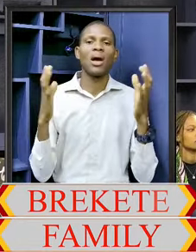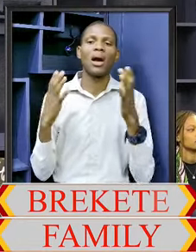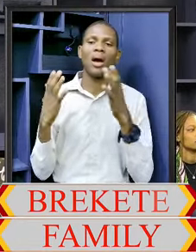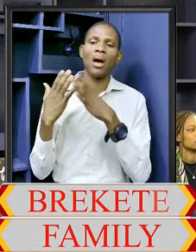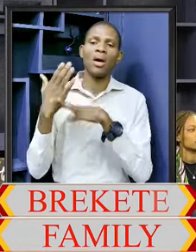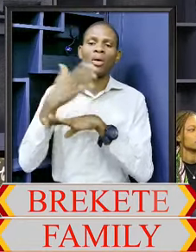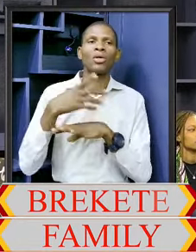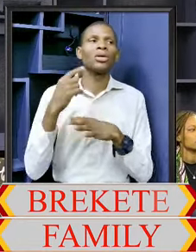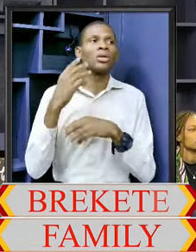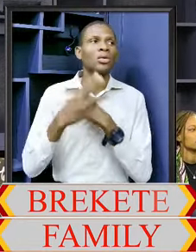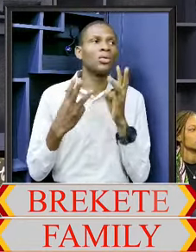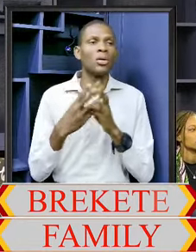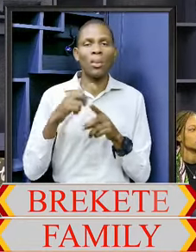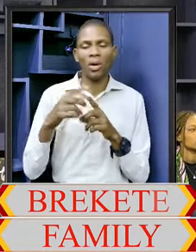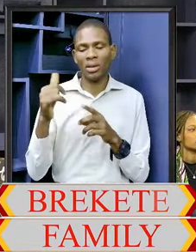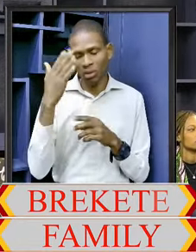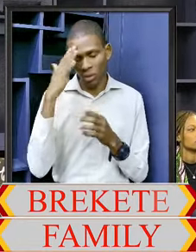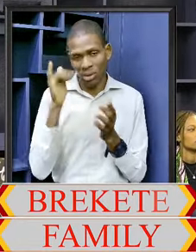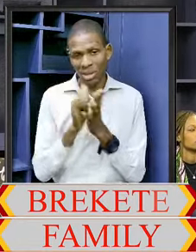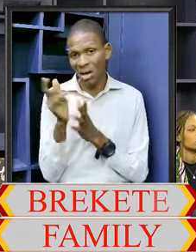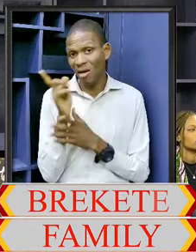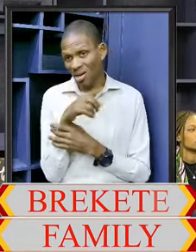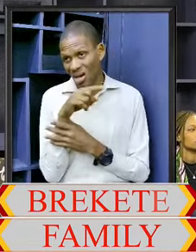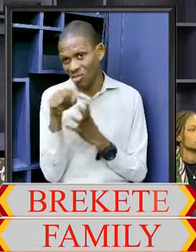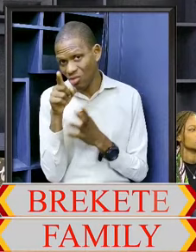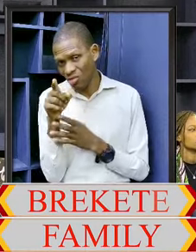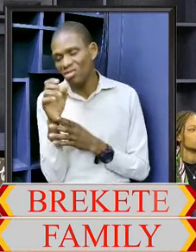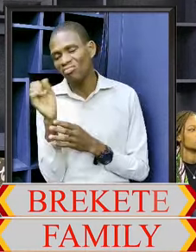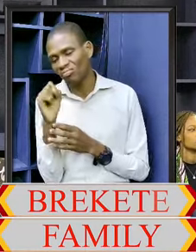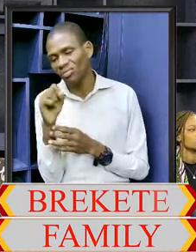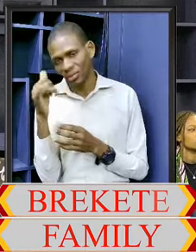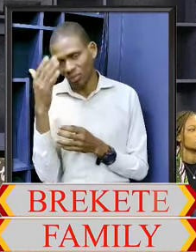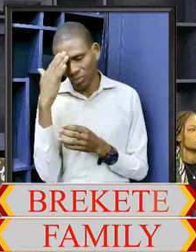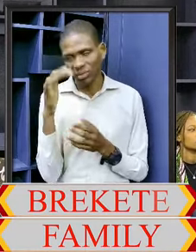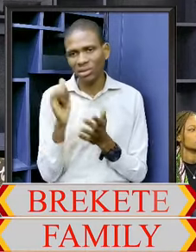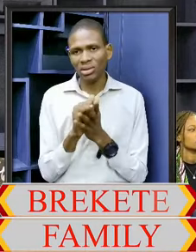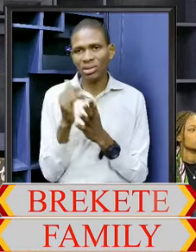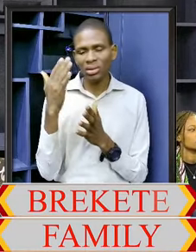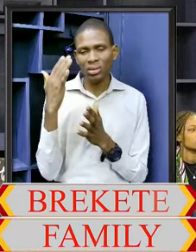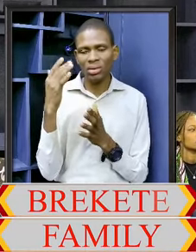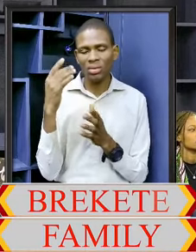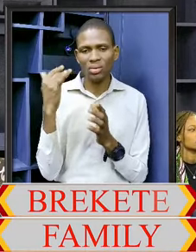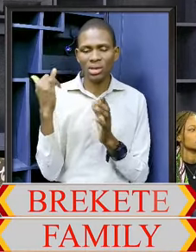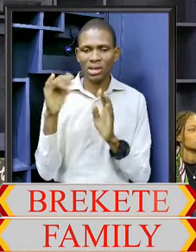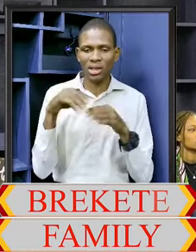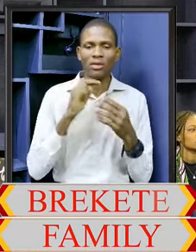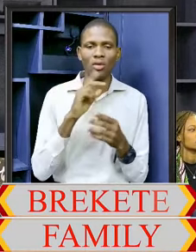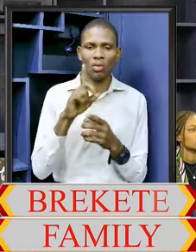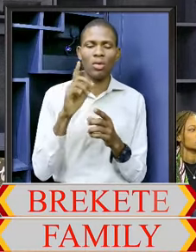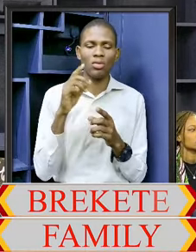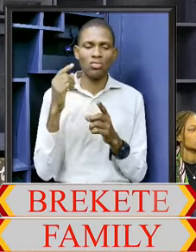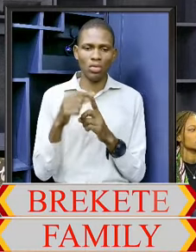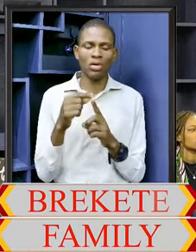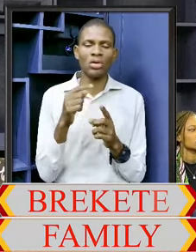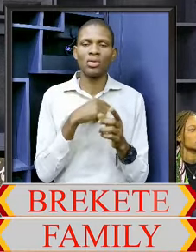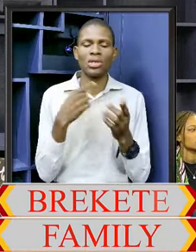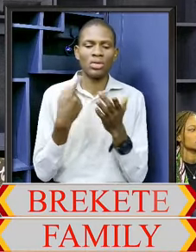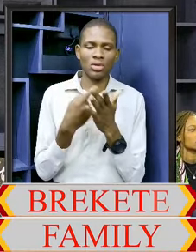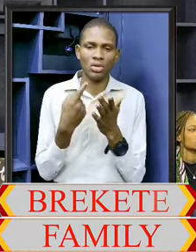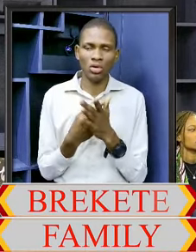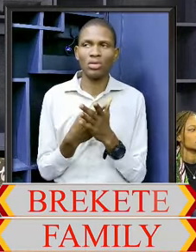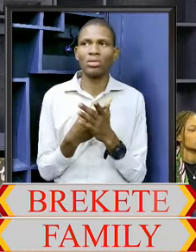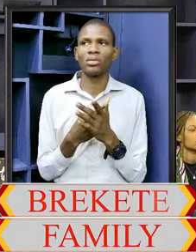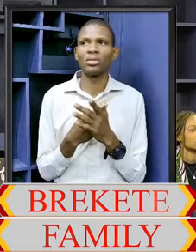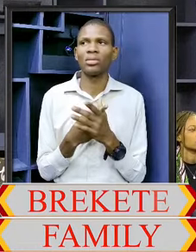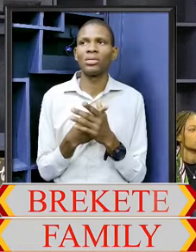the world. But they know, say, quack credence. They know. Now, they can't give us one obonge word where we take this course. You know what